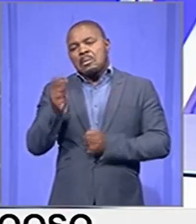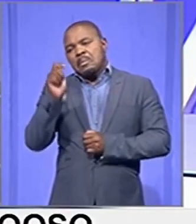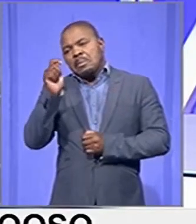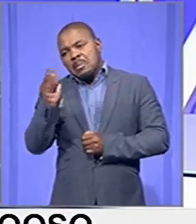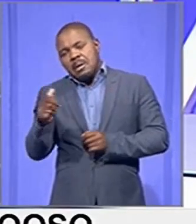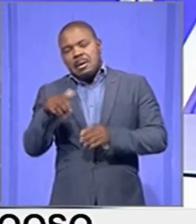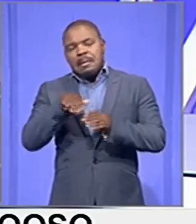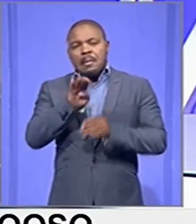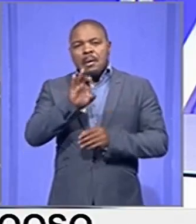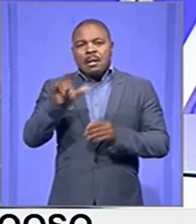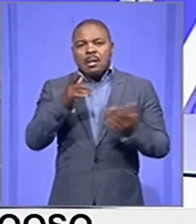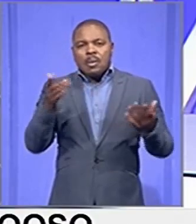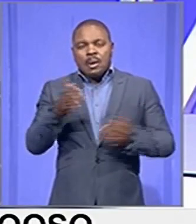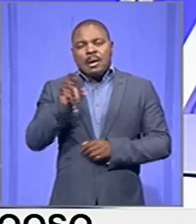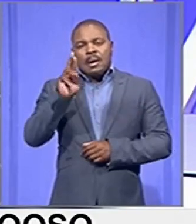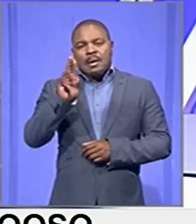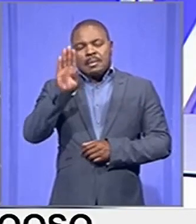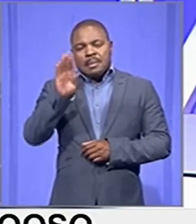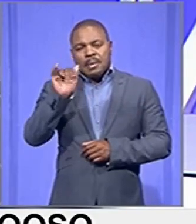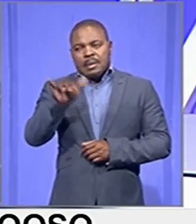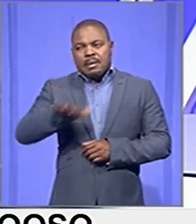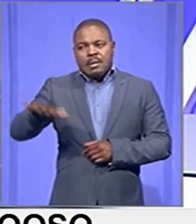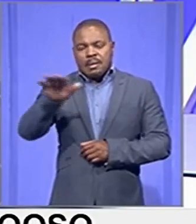Mastrata wa Richards Bay ka Leboya Durban.